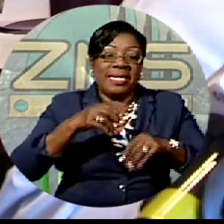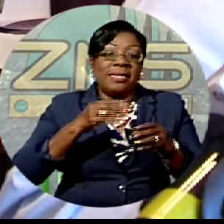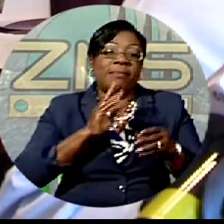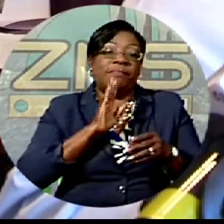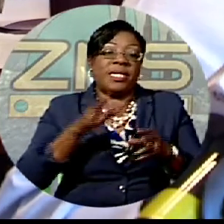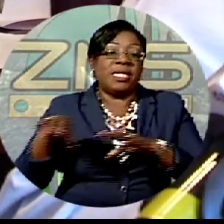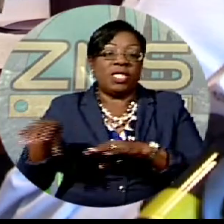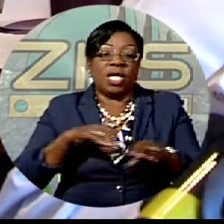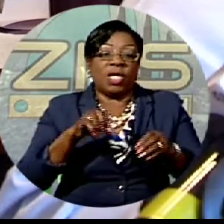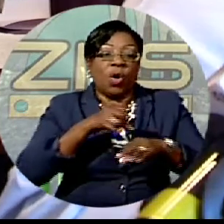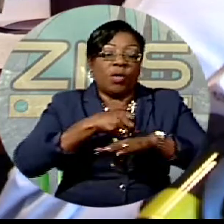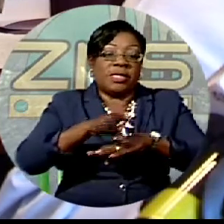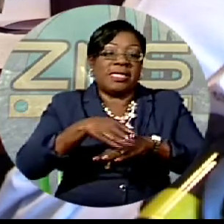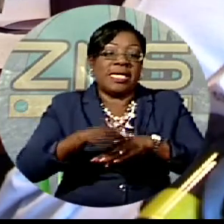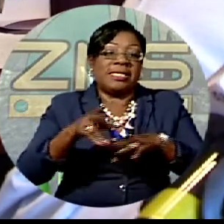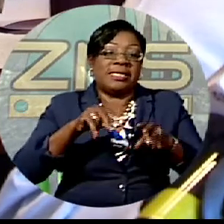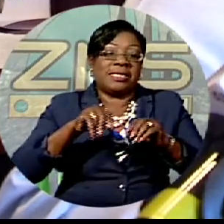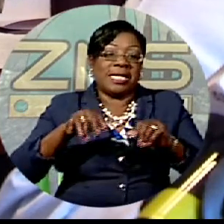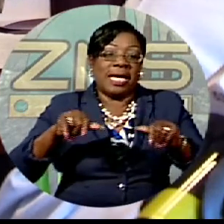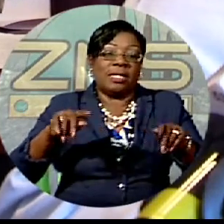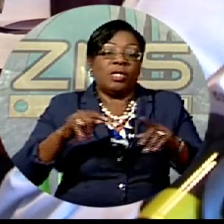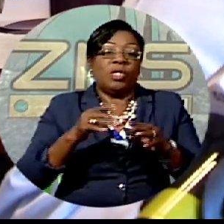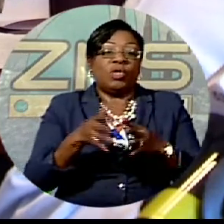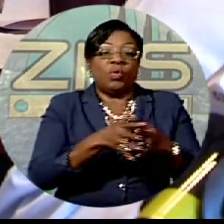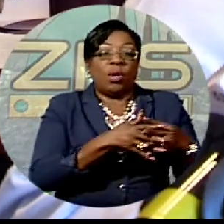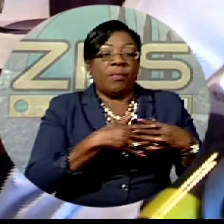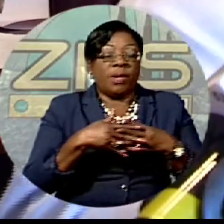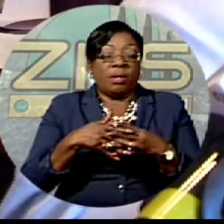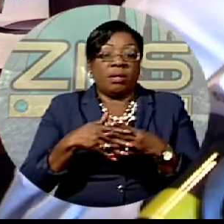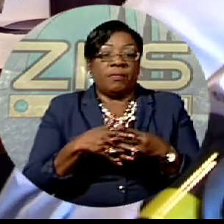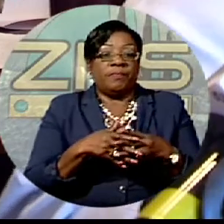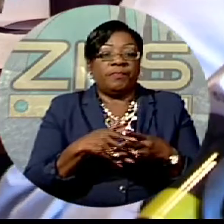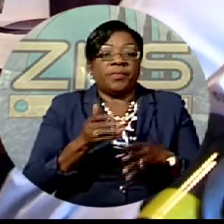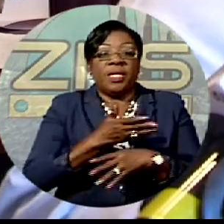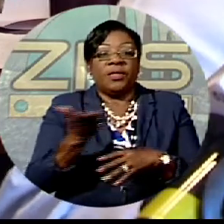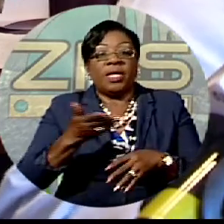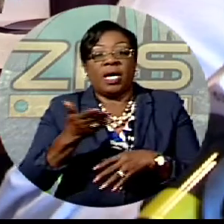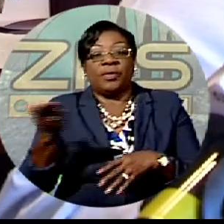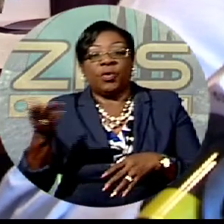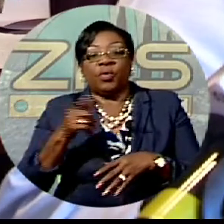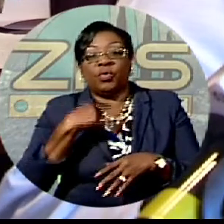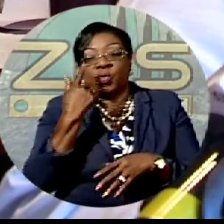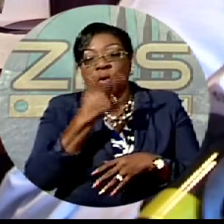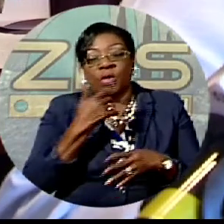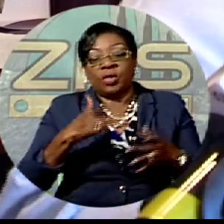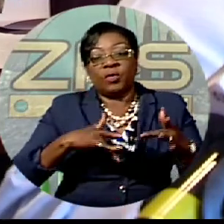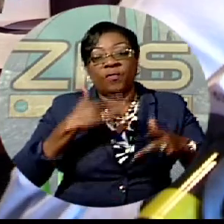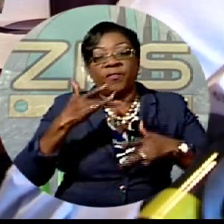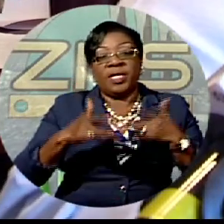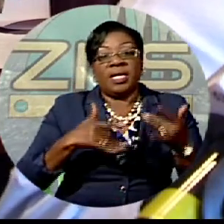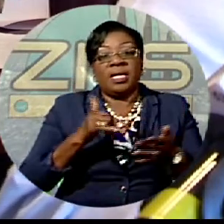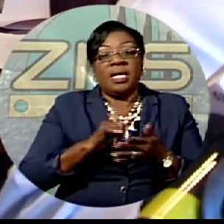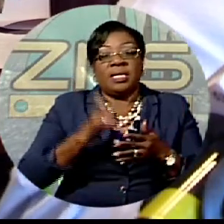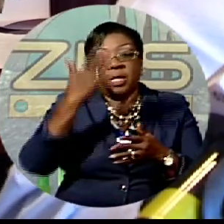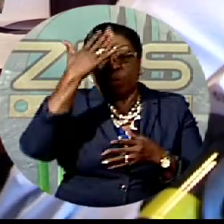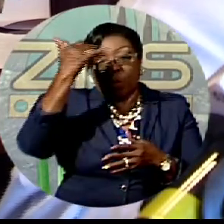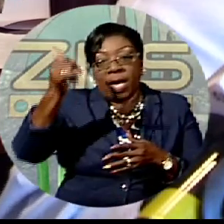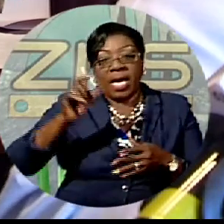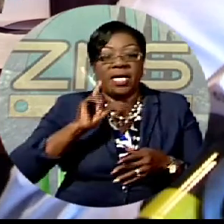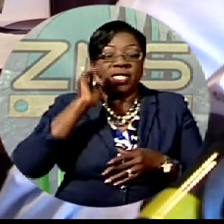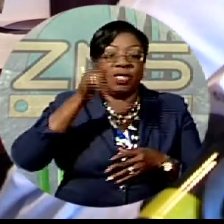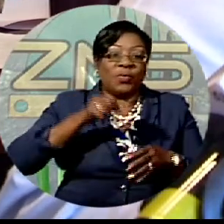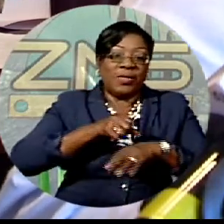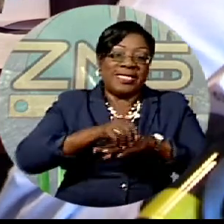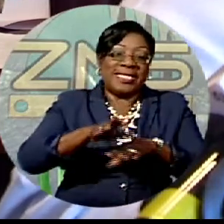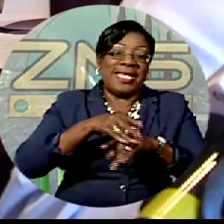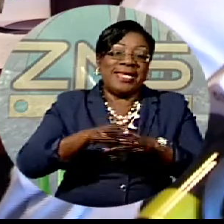the export of sand to the United States of America. There are those who also feel emotionally that why should we allow the beautiful sand